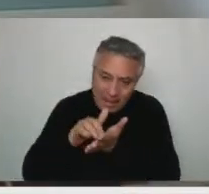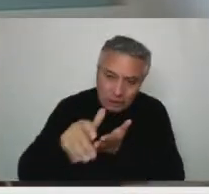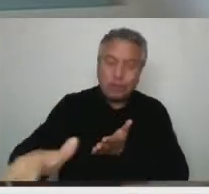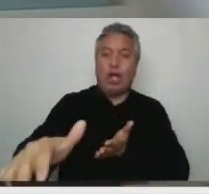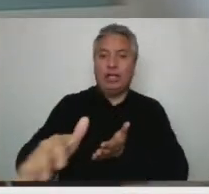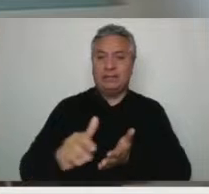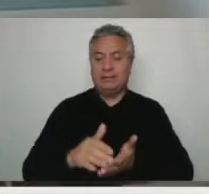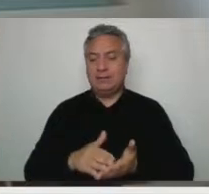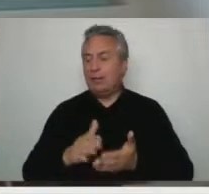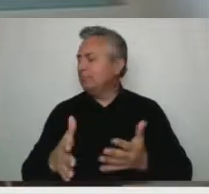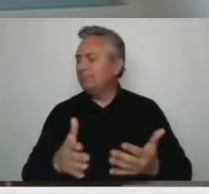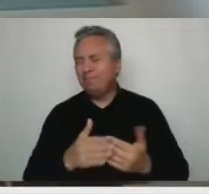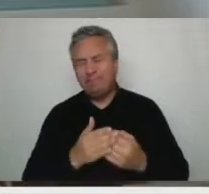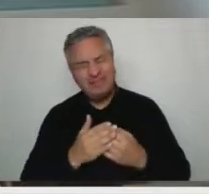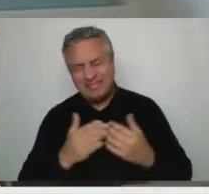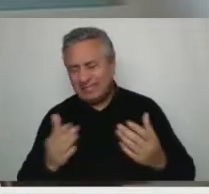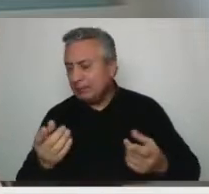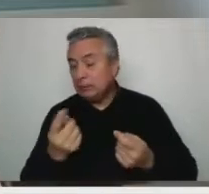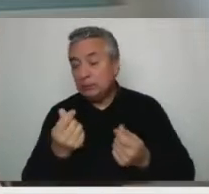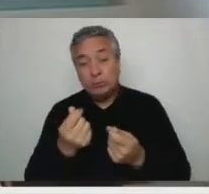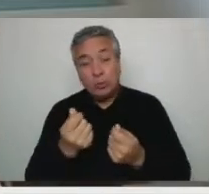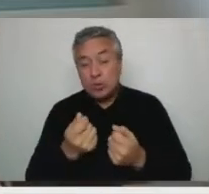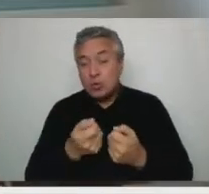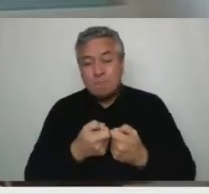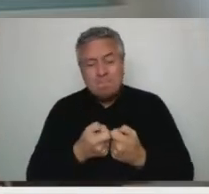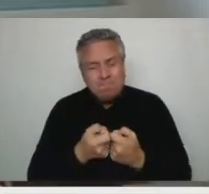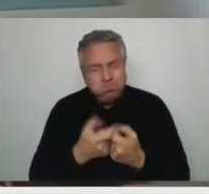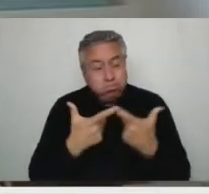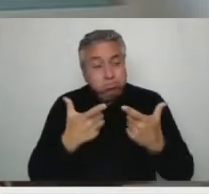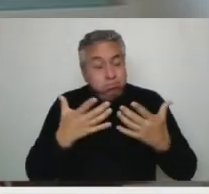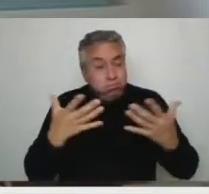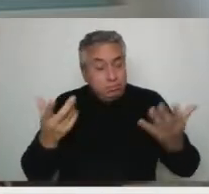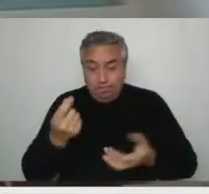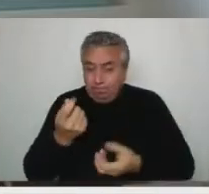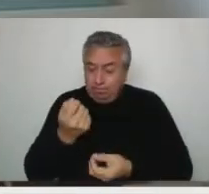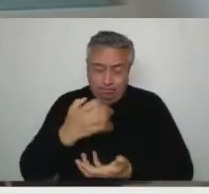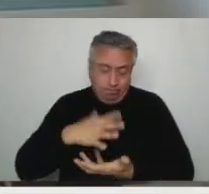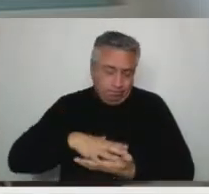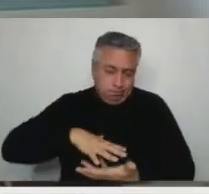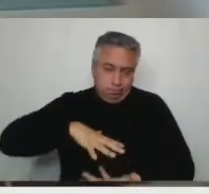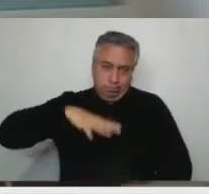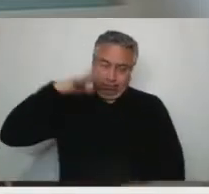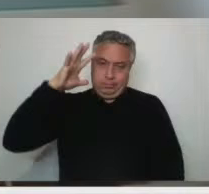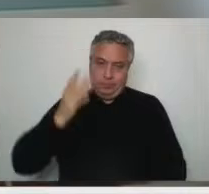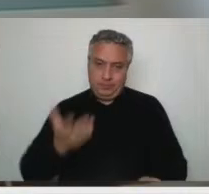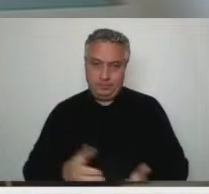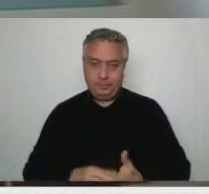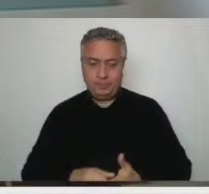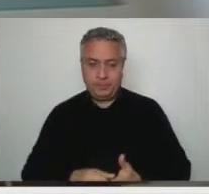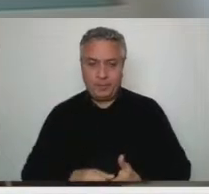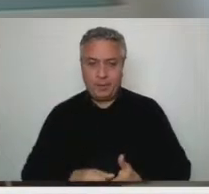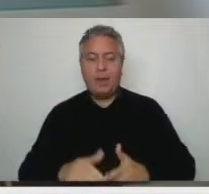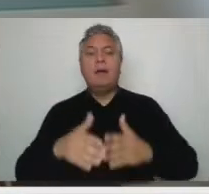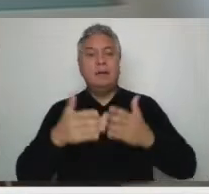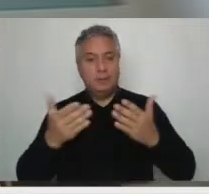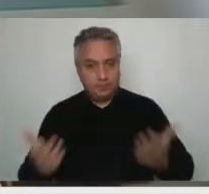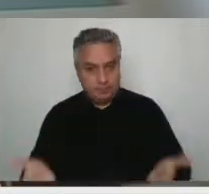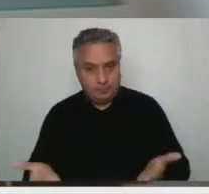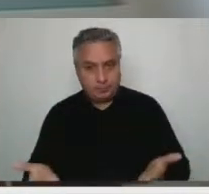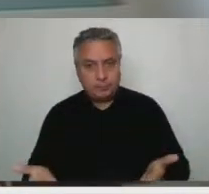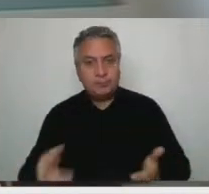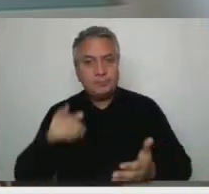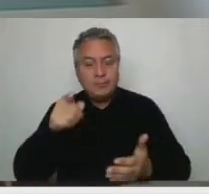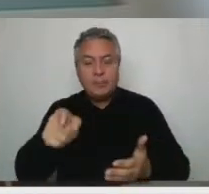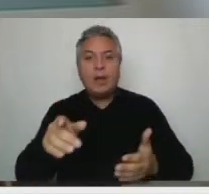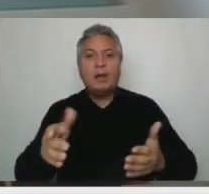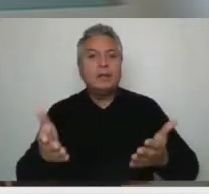is enormous. So, and the supposed rationale for doing this